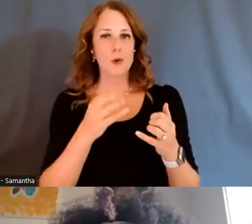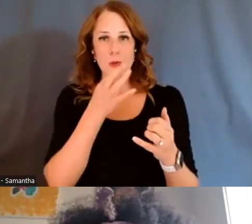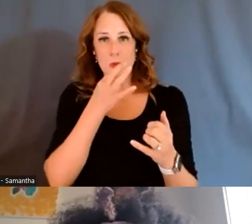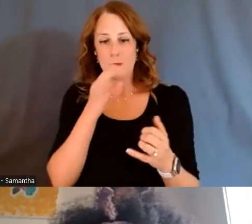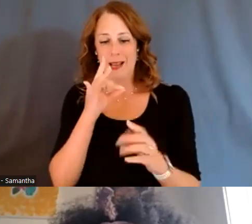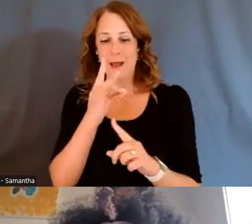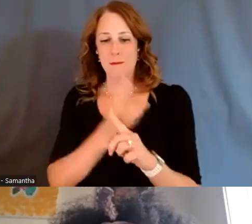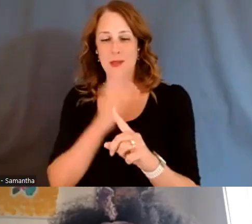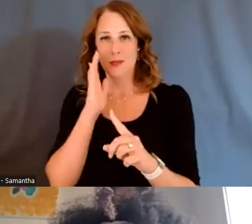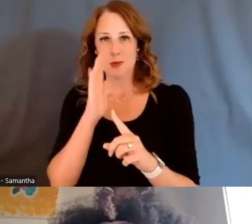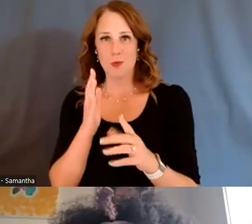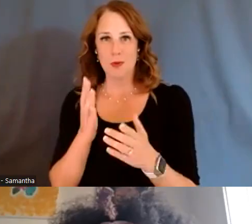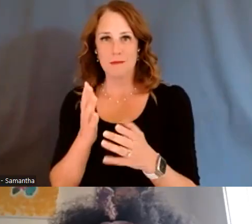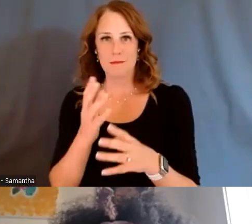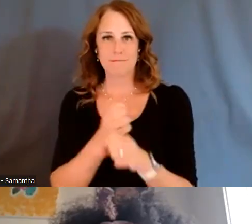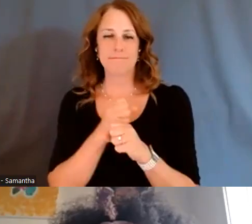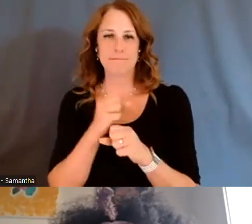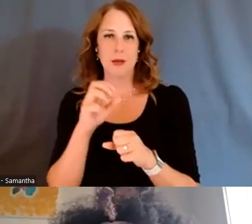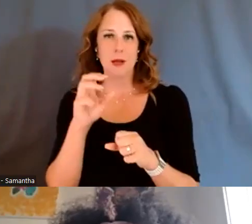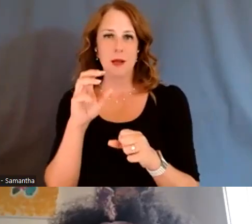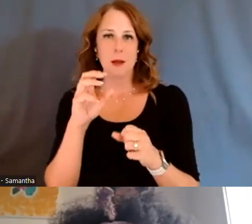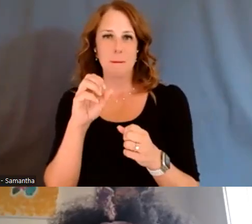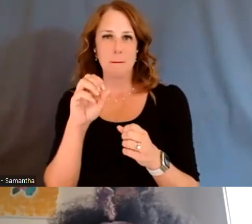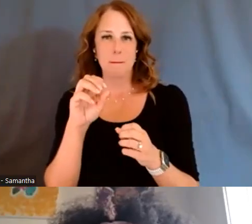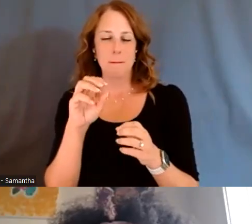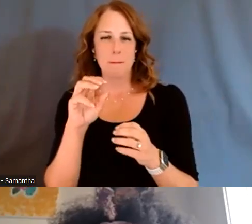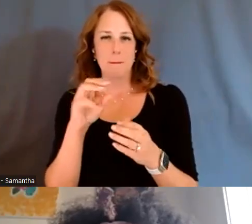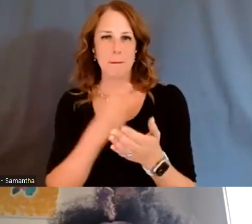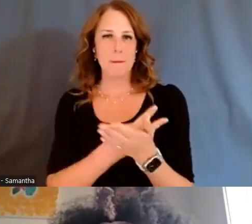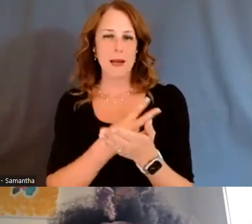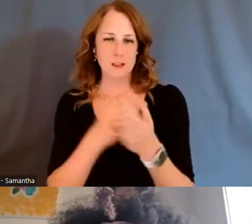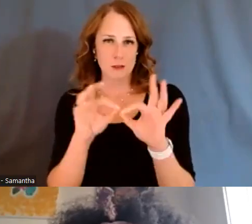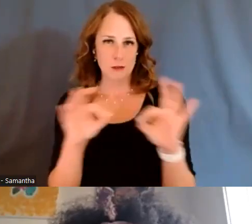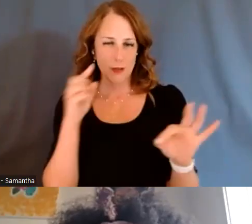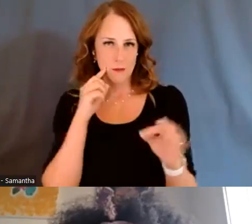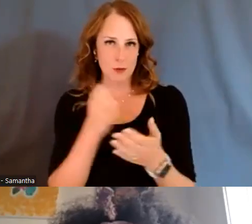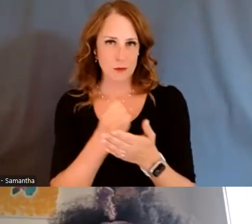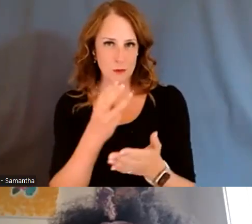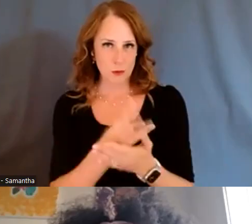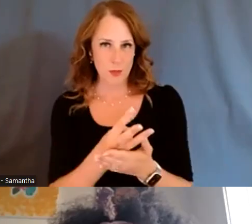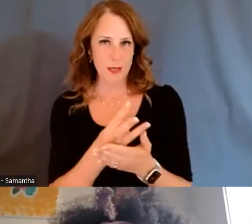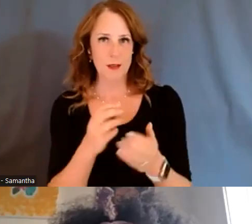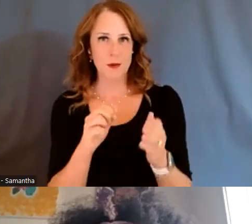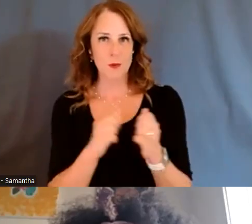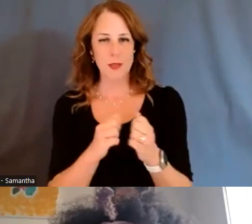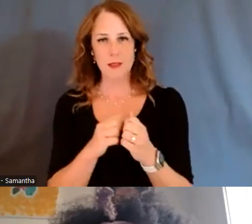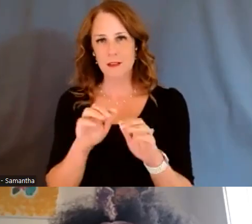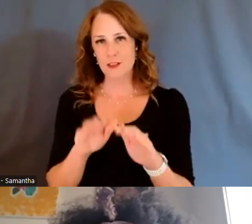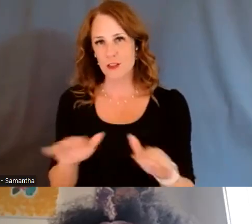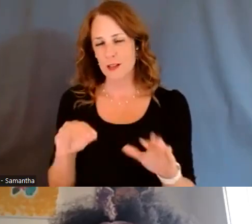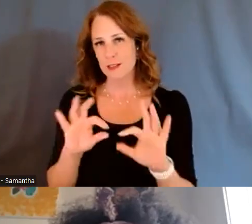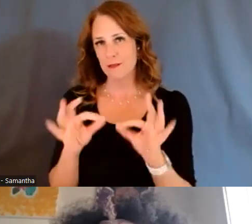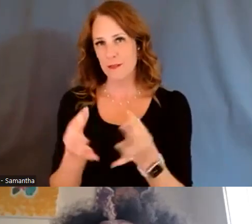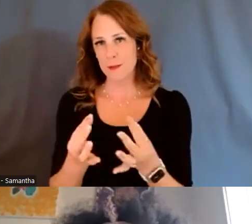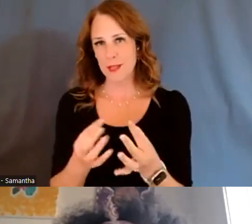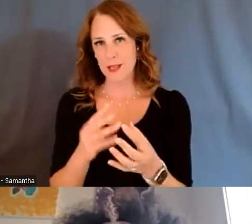her Master of Social Work degree with one concentration in trauma and the other concentration in child and family. So thank you so much for